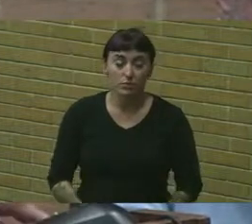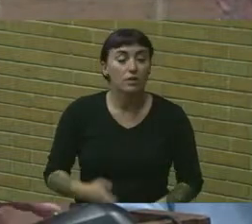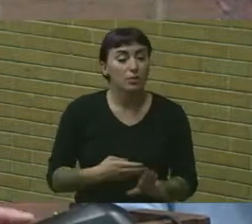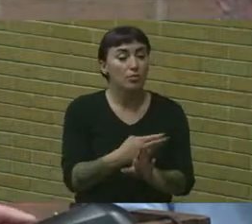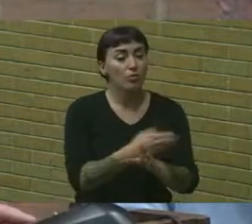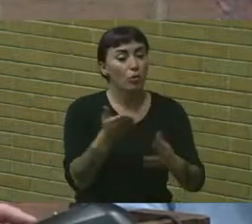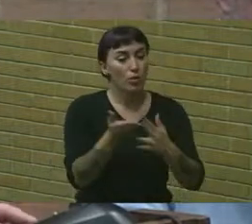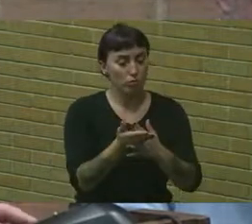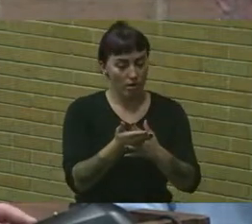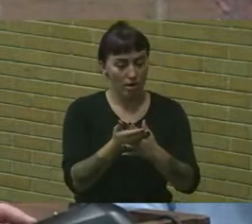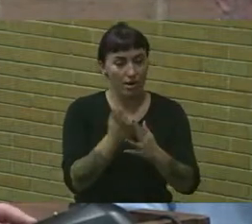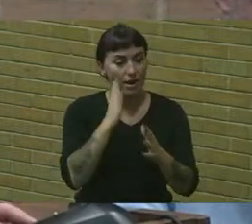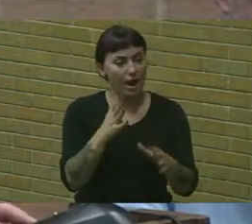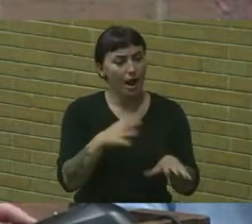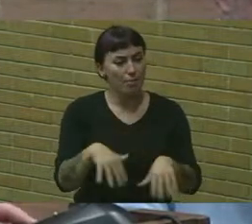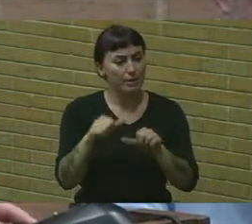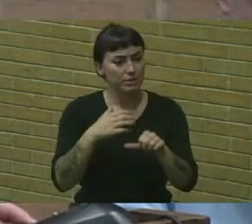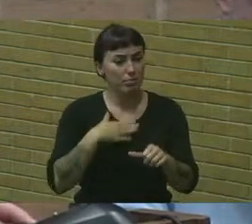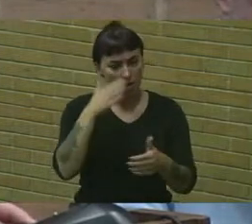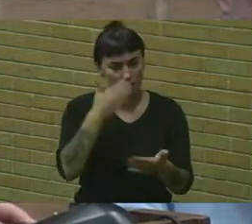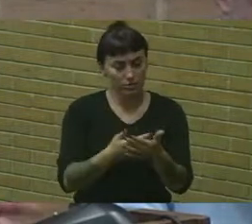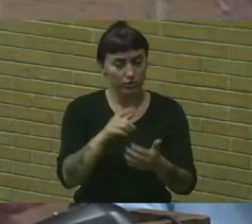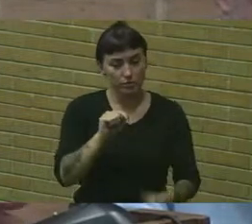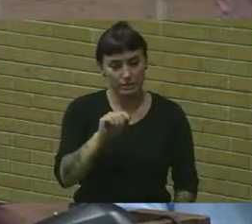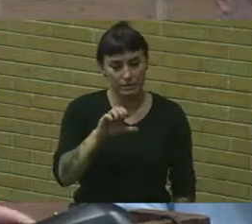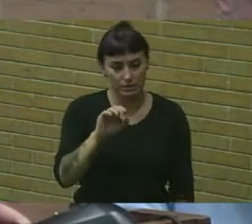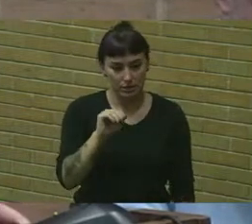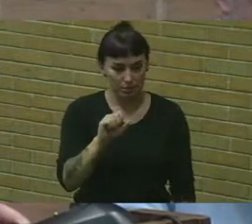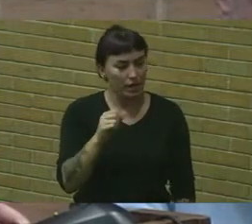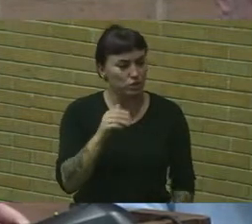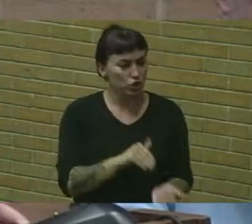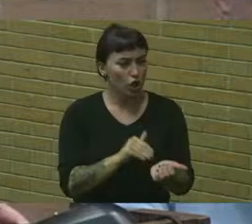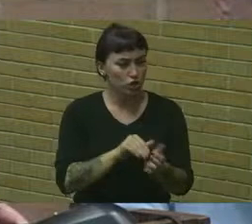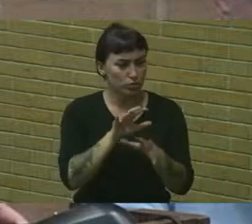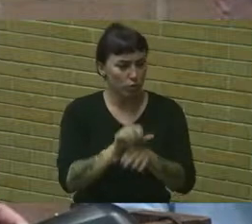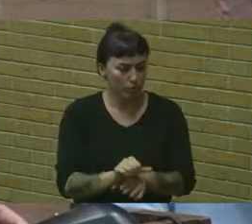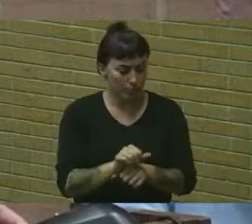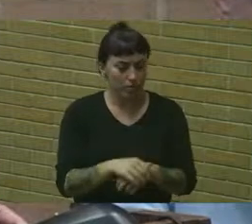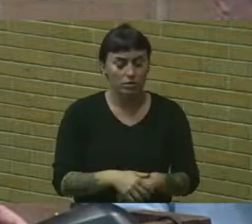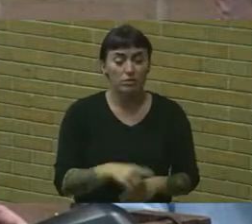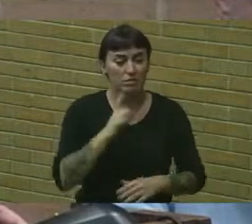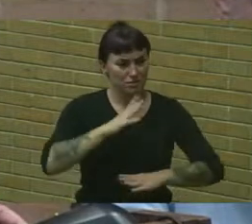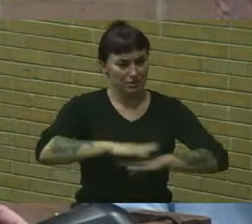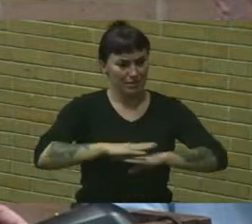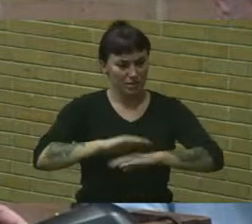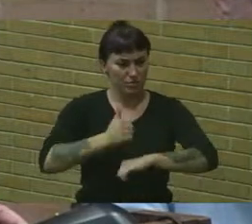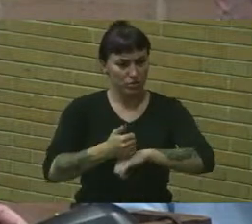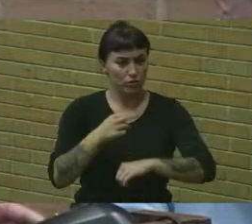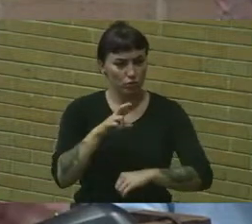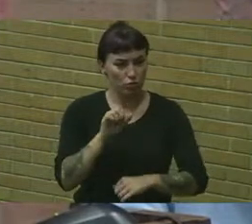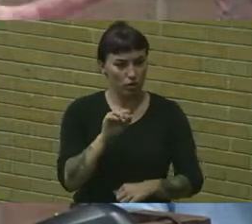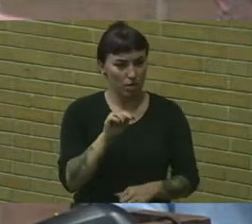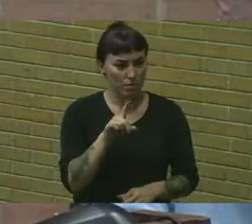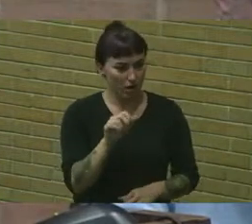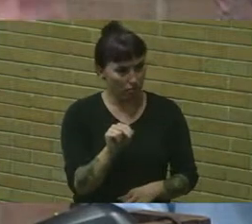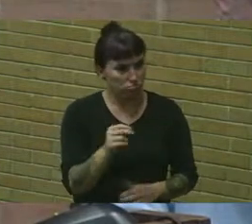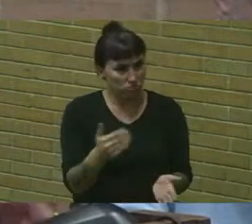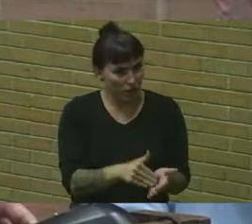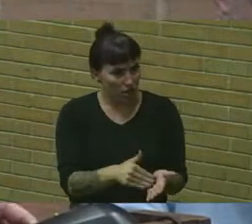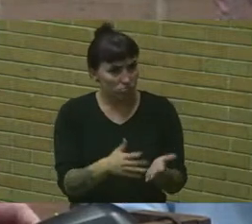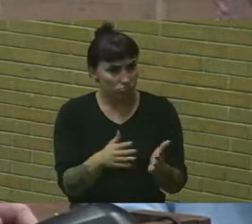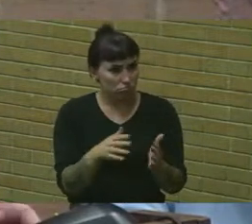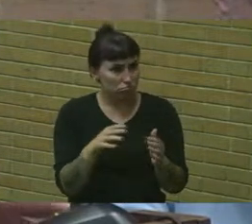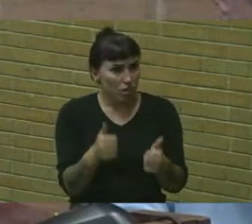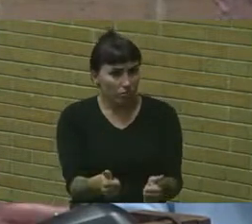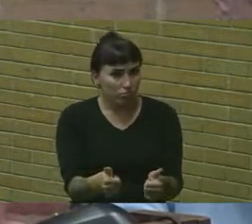Before break, I picked up my son from TCMS. He had a doctor's appointment. And there was a table set up for Ramadan. Again, love